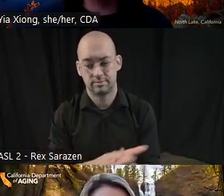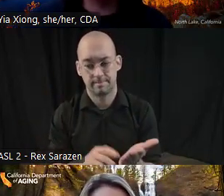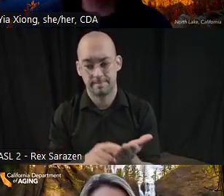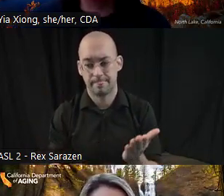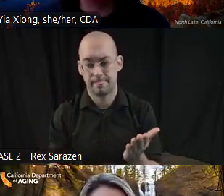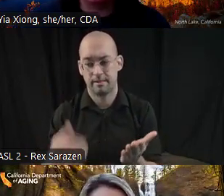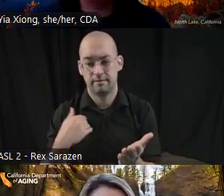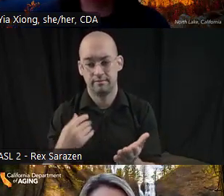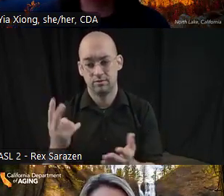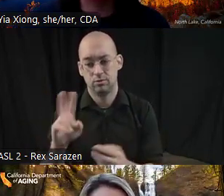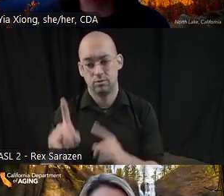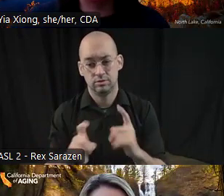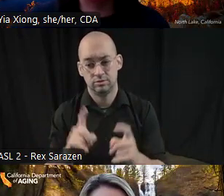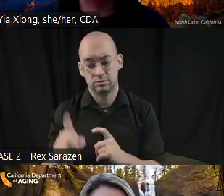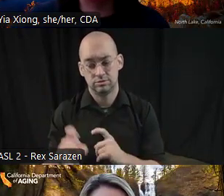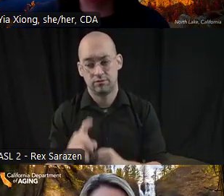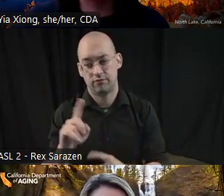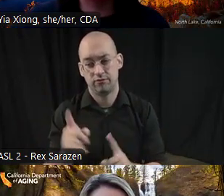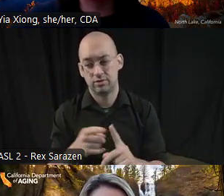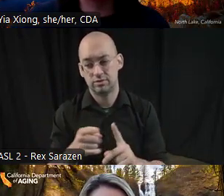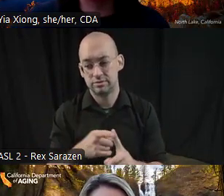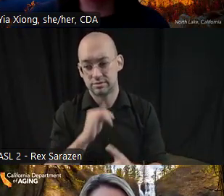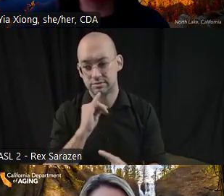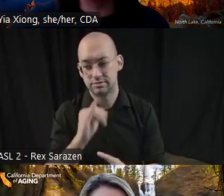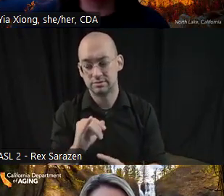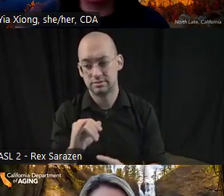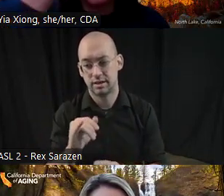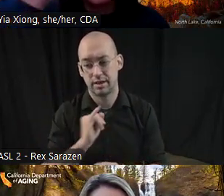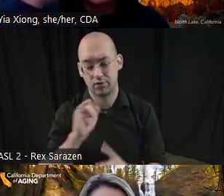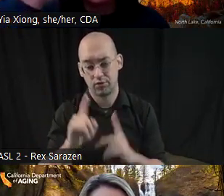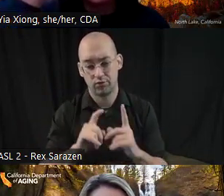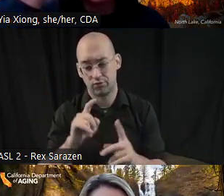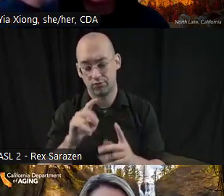two questions. The first is, as I read